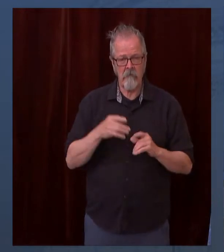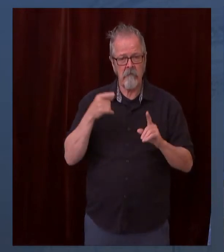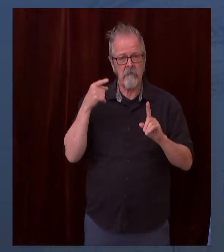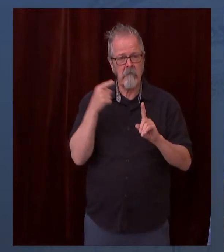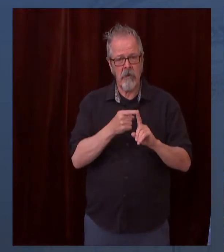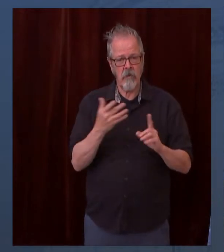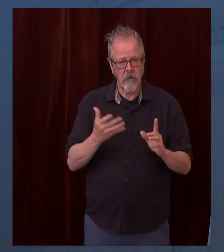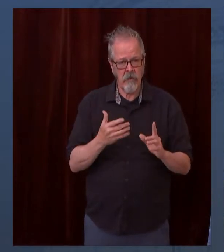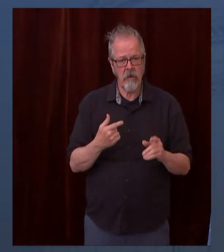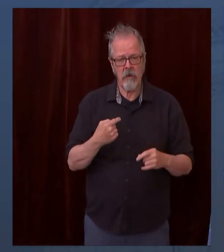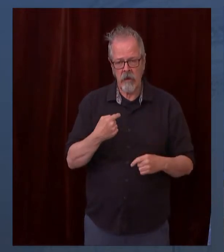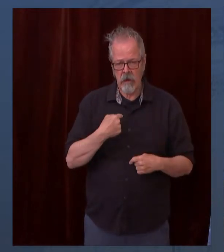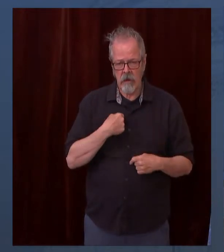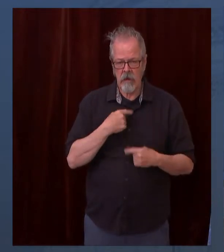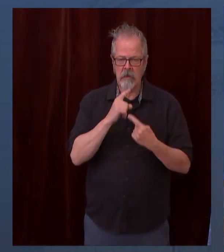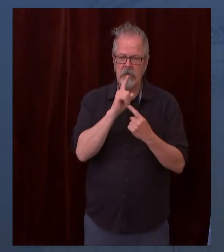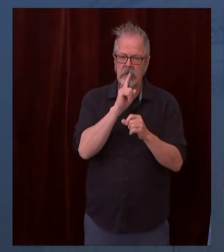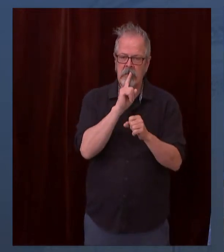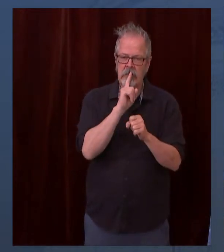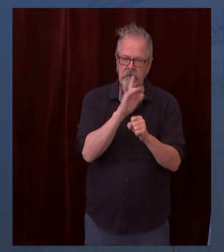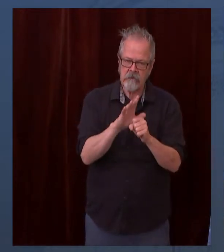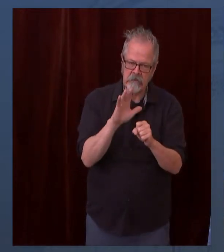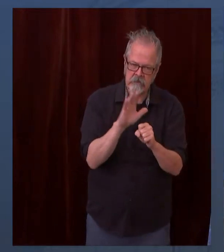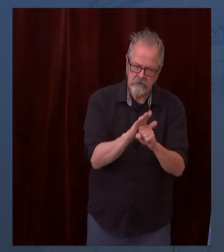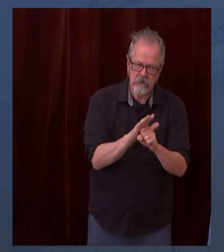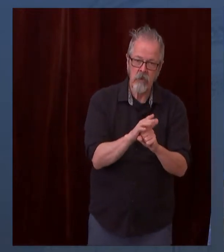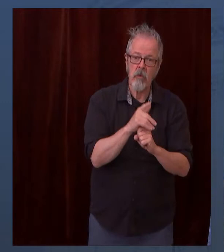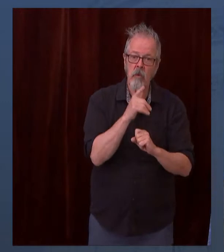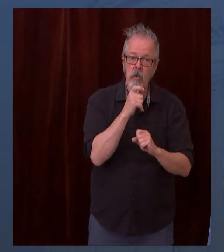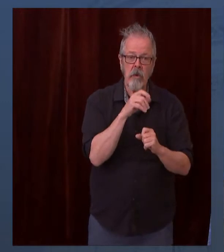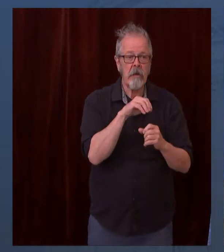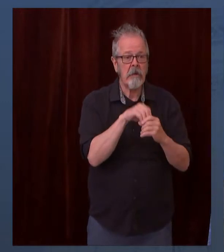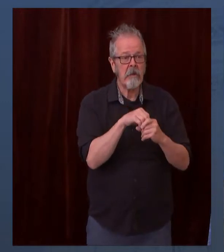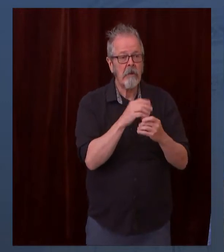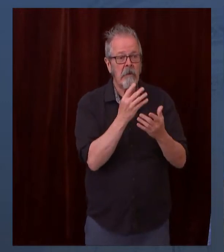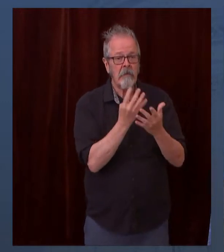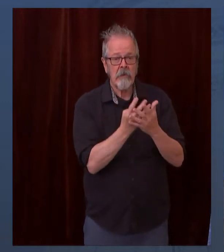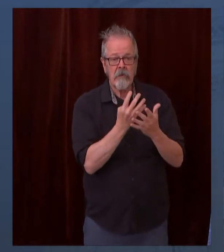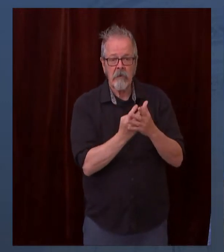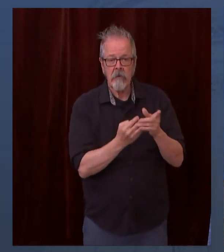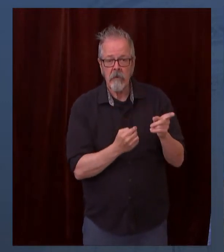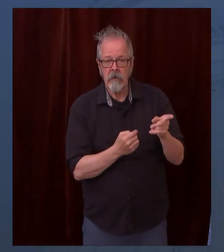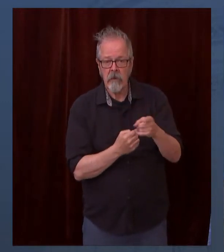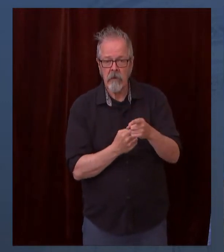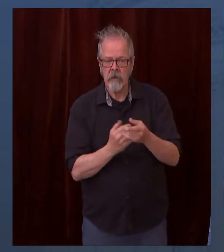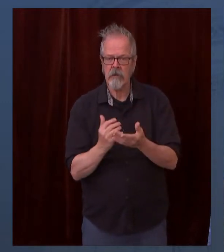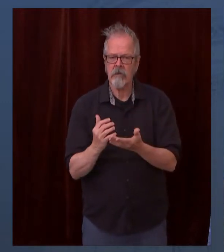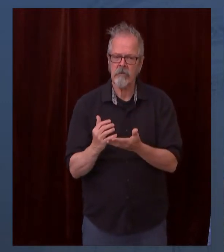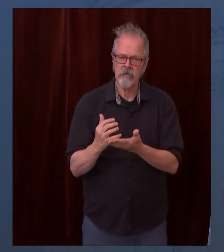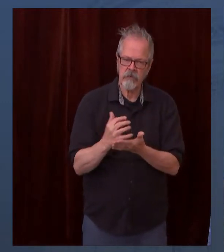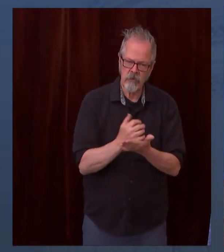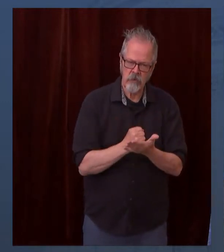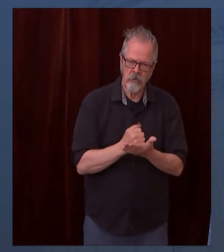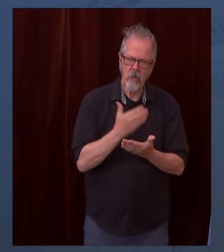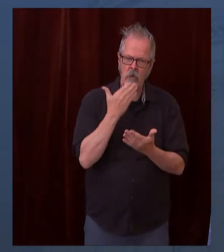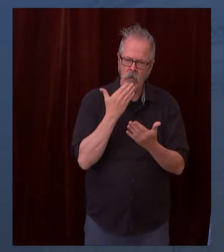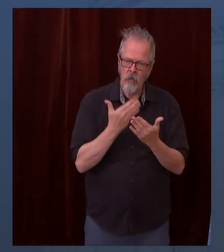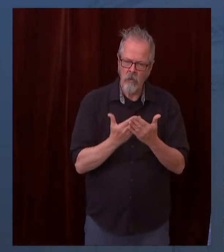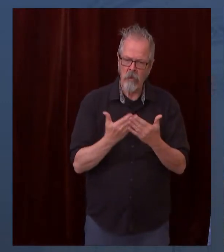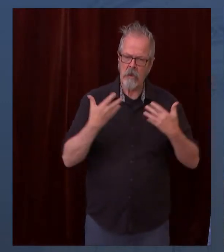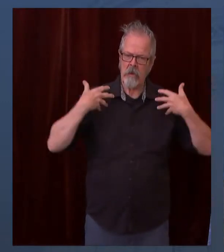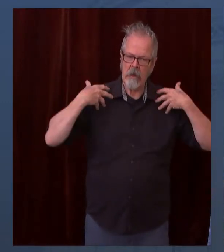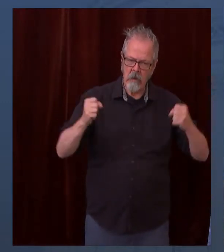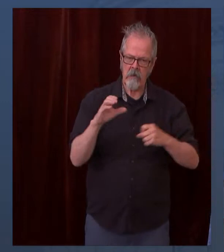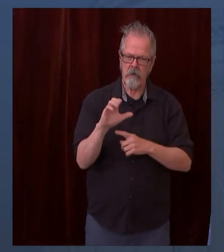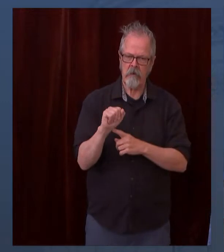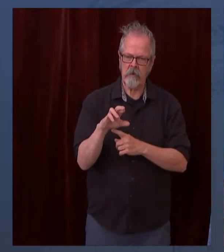Corrections. These people deserve it, they're going to get it, and we're going to make sure that that's the case. And I think we do recognize